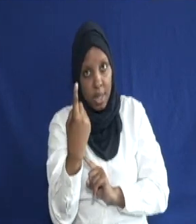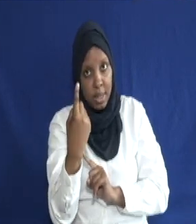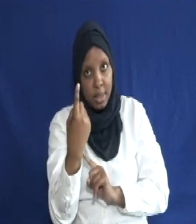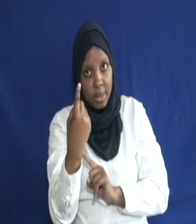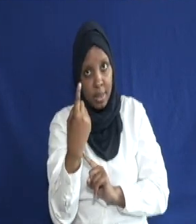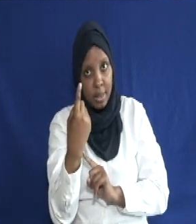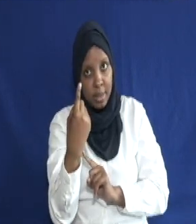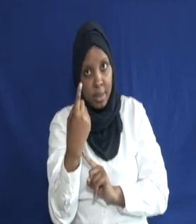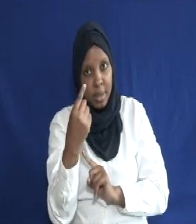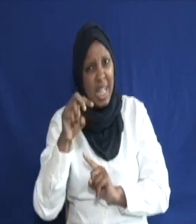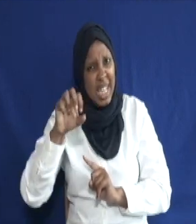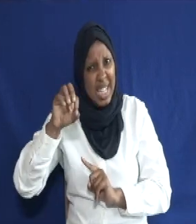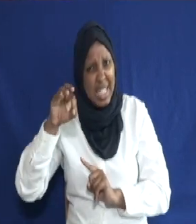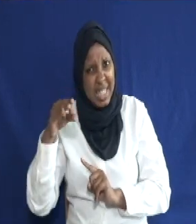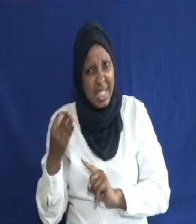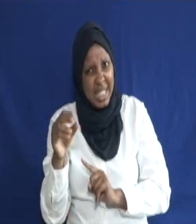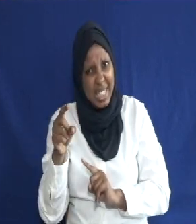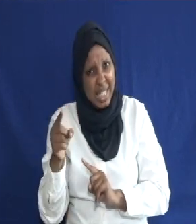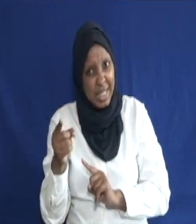the value of that?